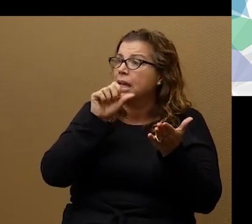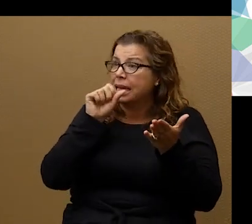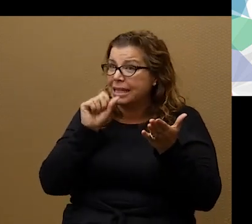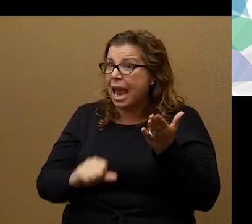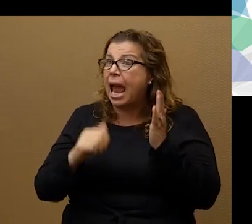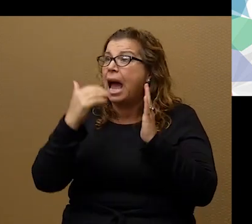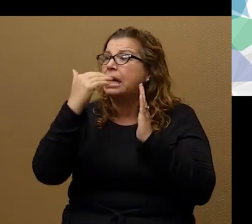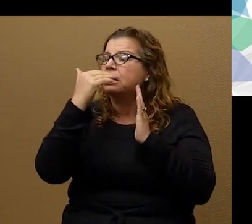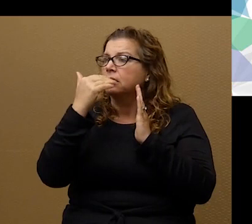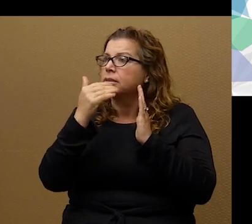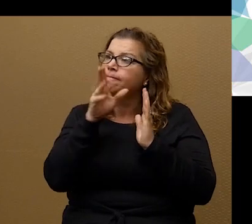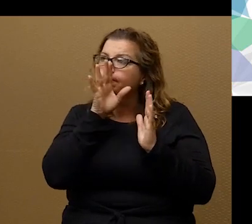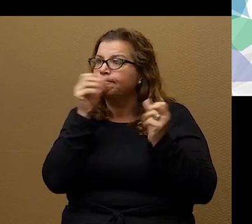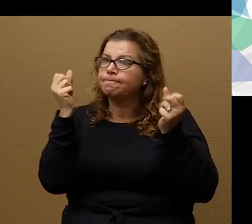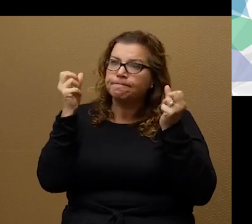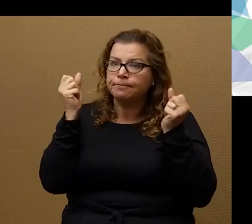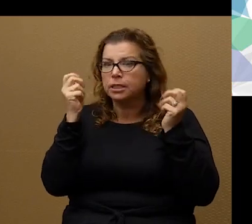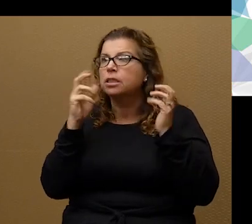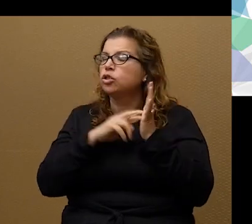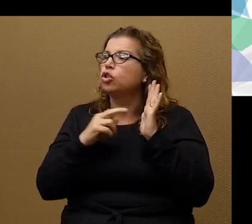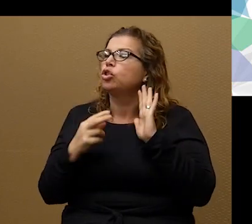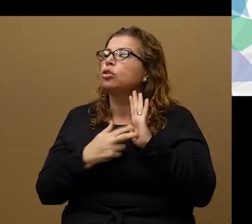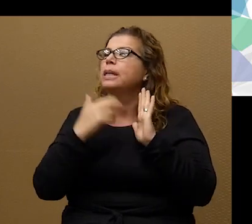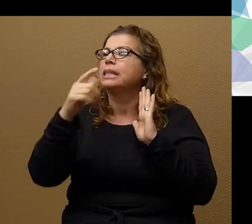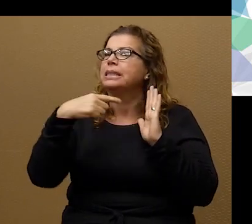that their preferences.